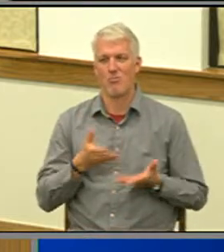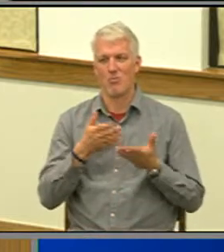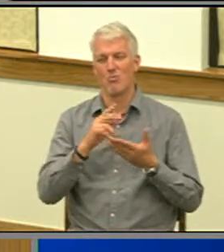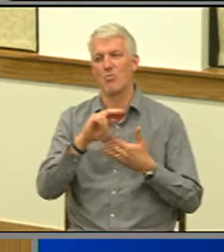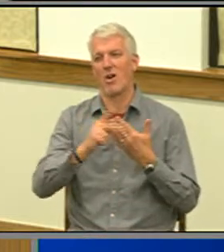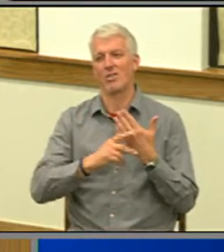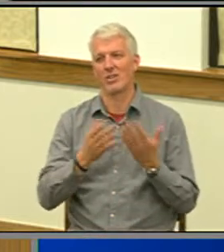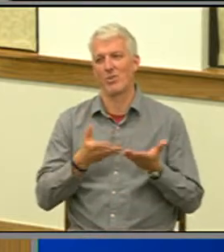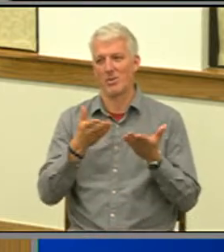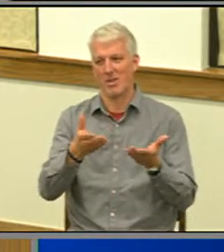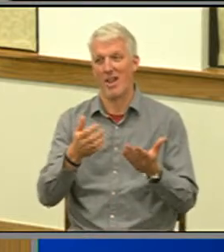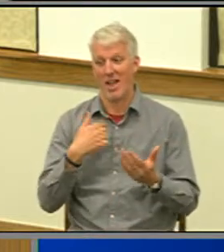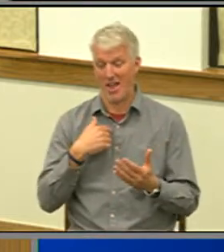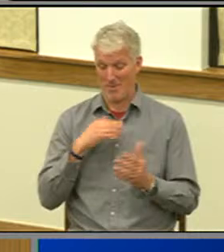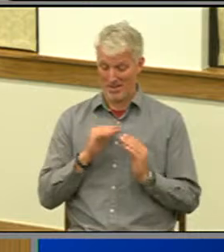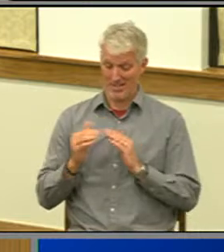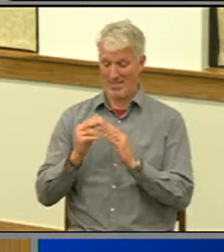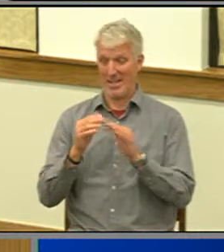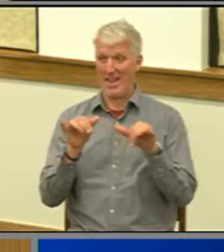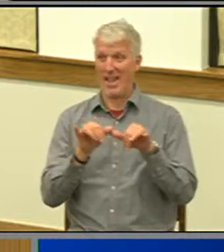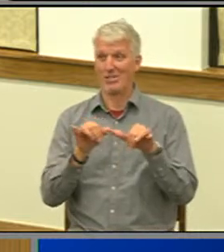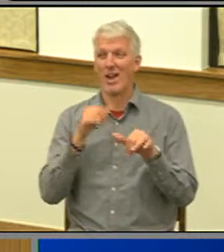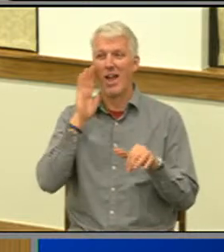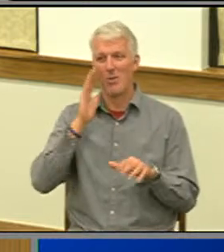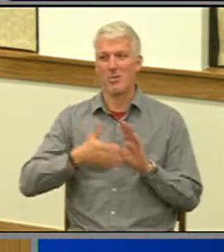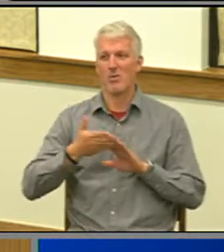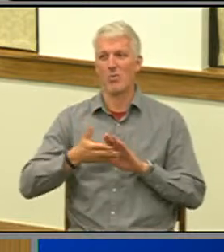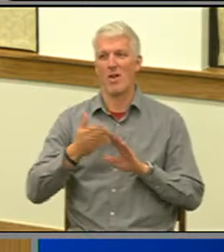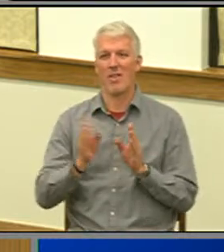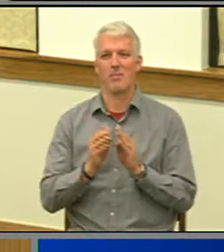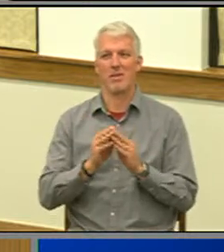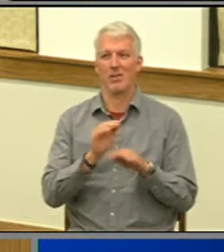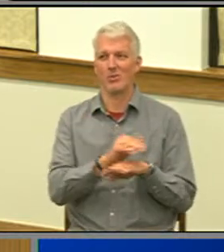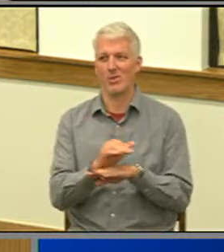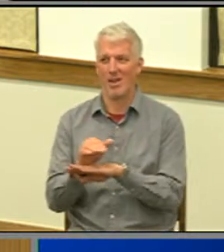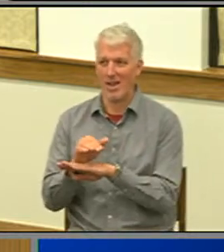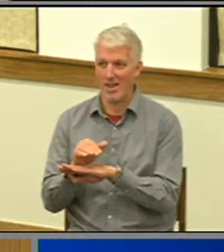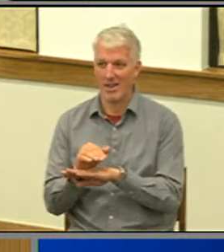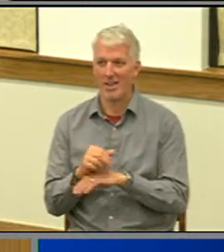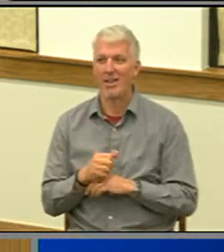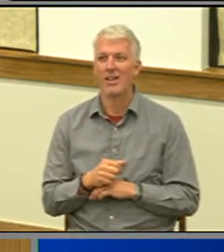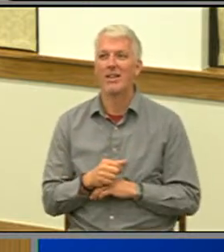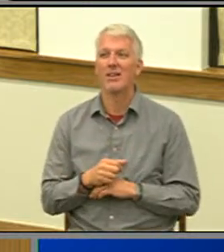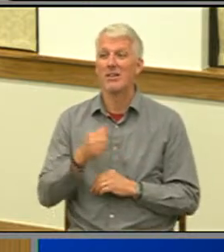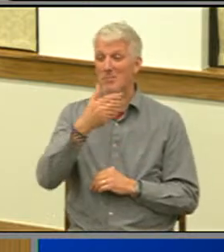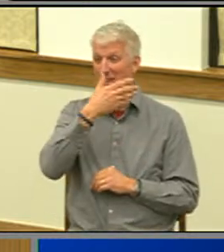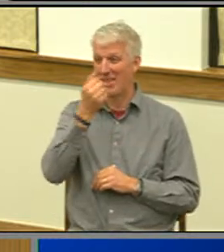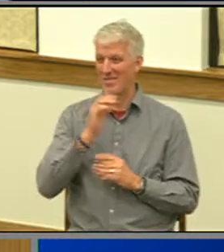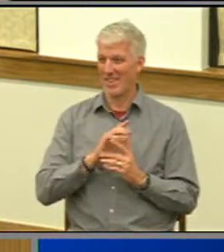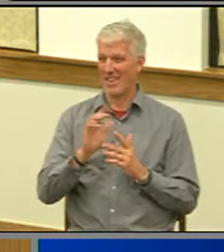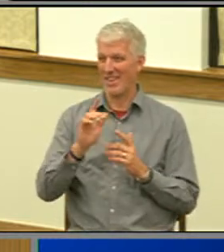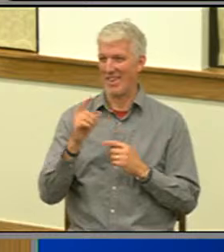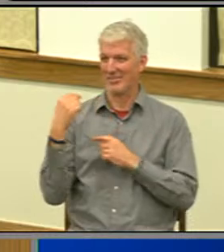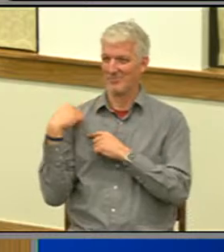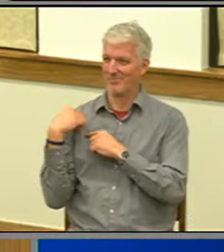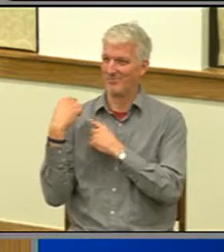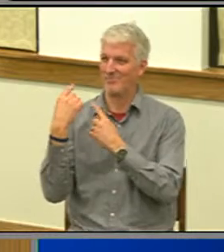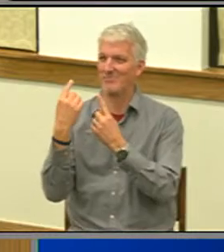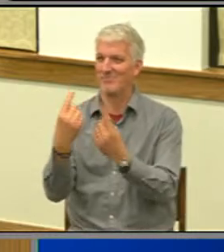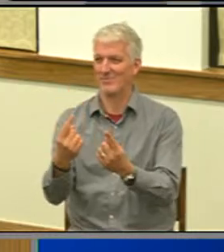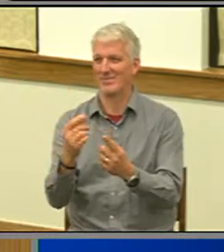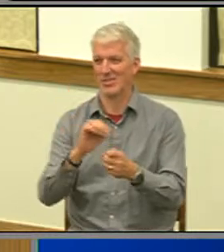City Engineer, and I'll be conducting the meeting tonight. Due to the evolving situation with the COVID-19